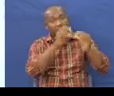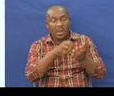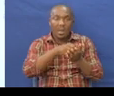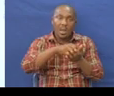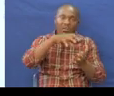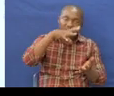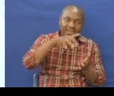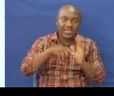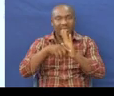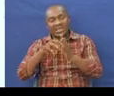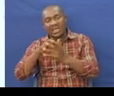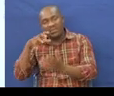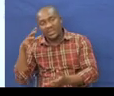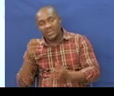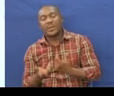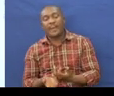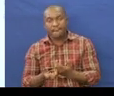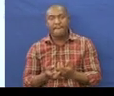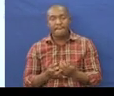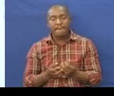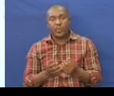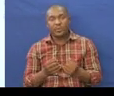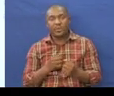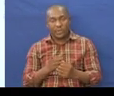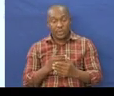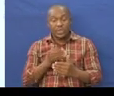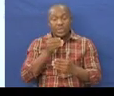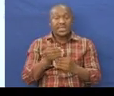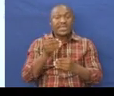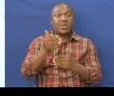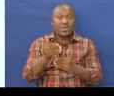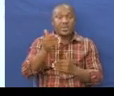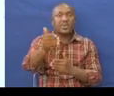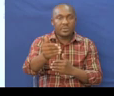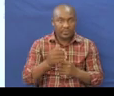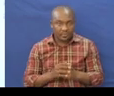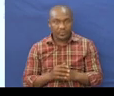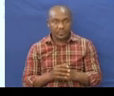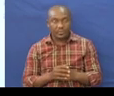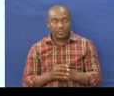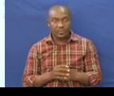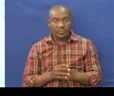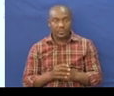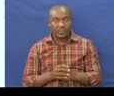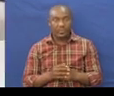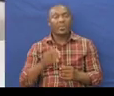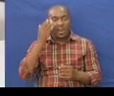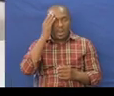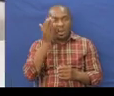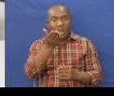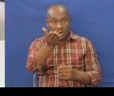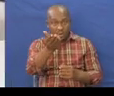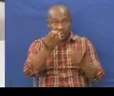disadvantages and challenges facing field research, now it's about stages of conducting research. I know you